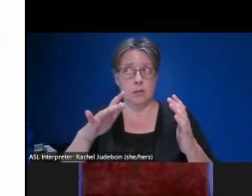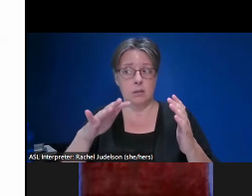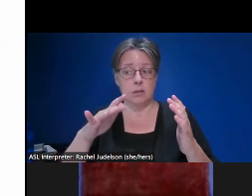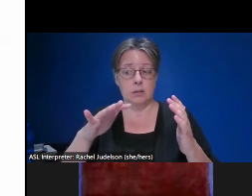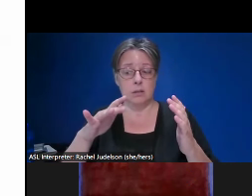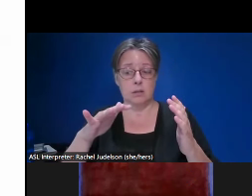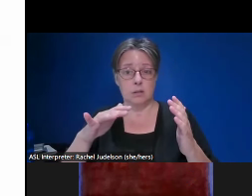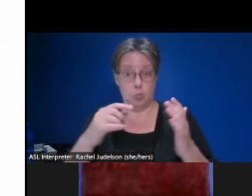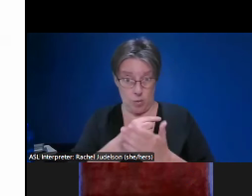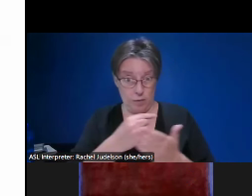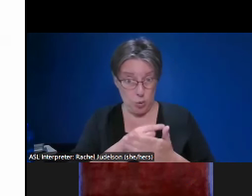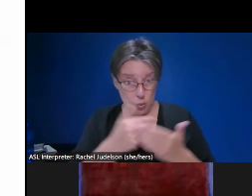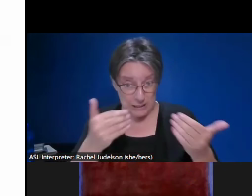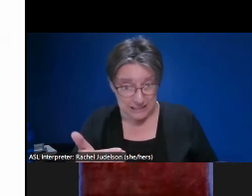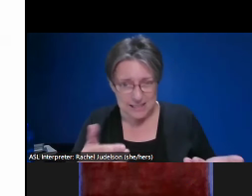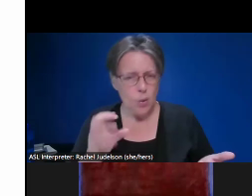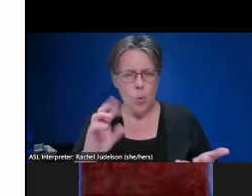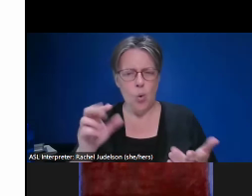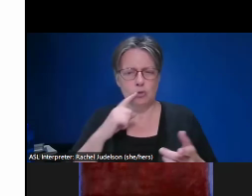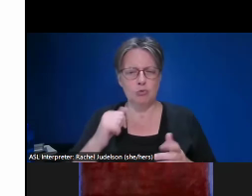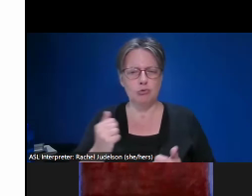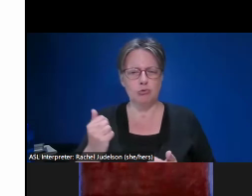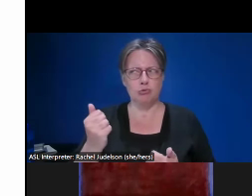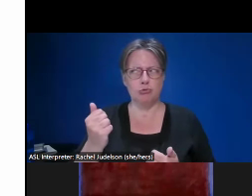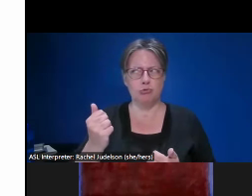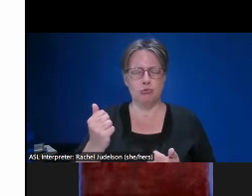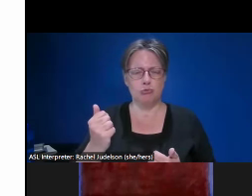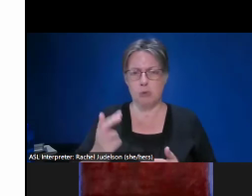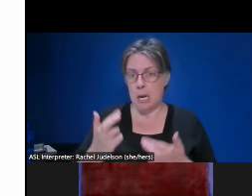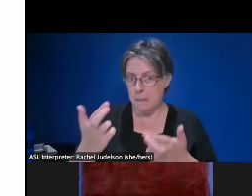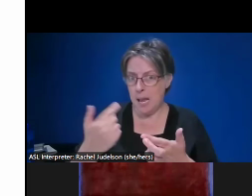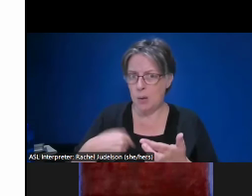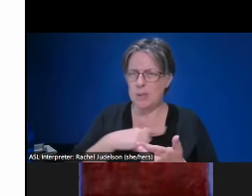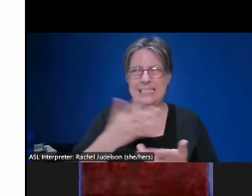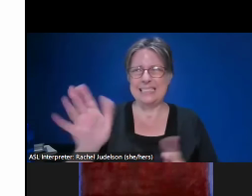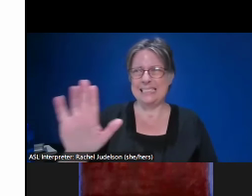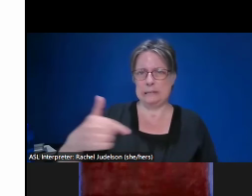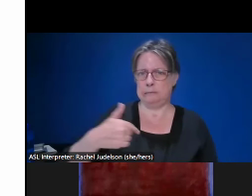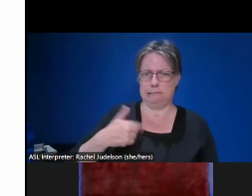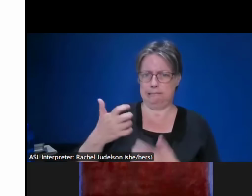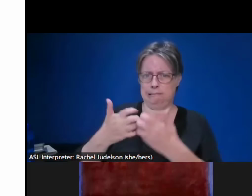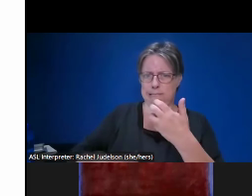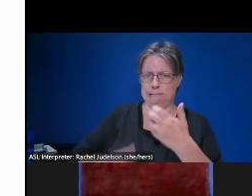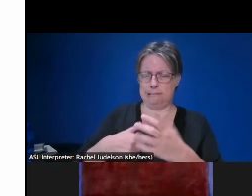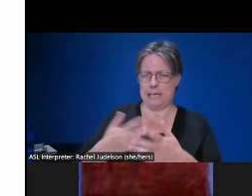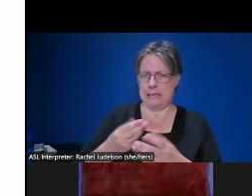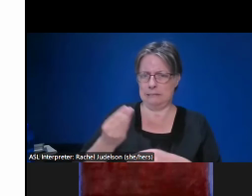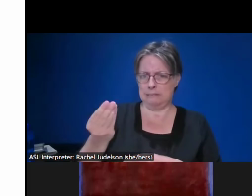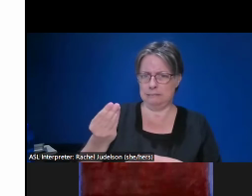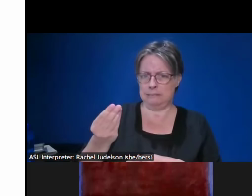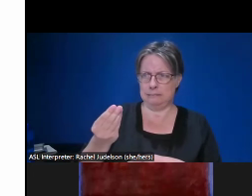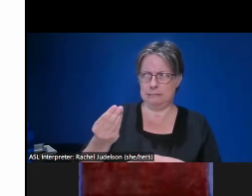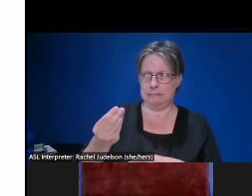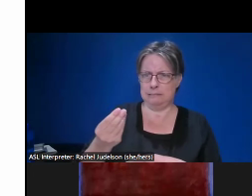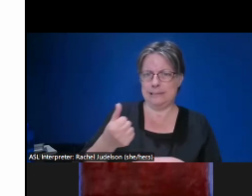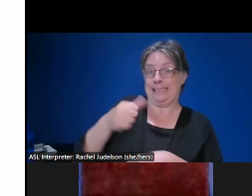the review, or do you recommend that we not do the review and instead decline to review,